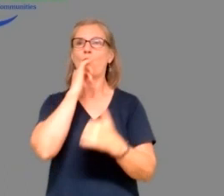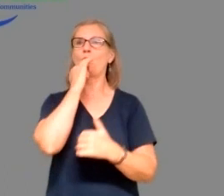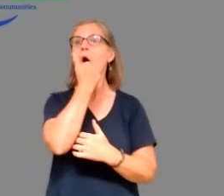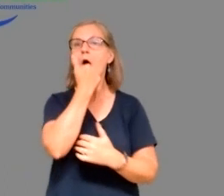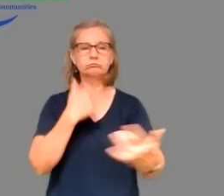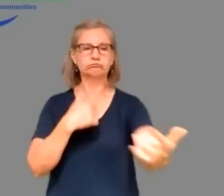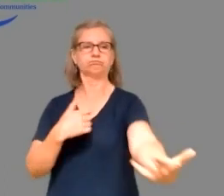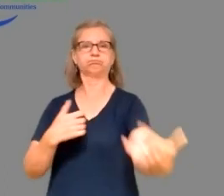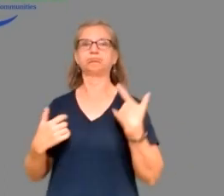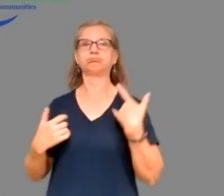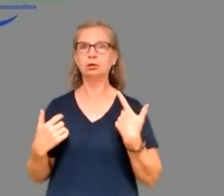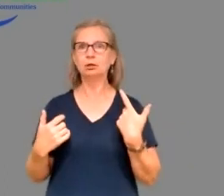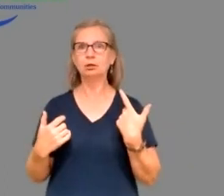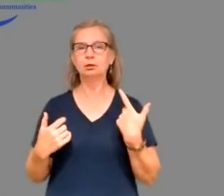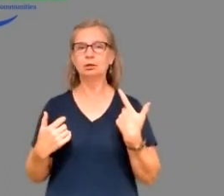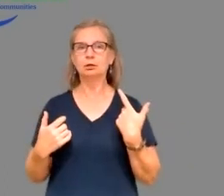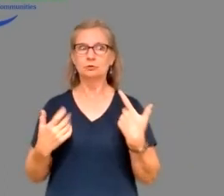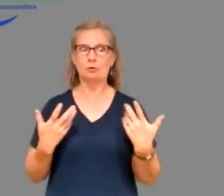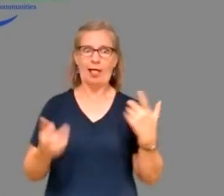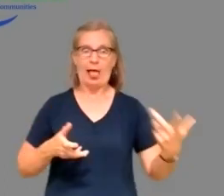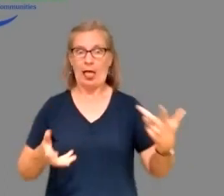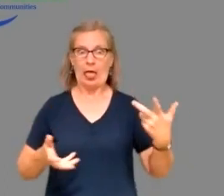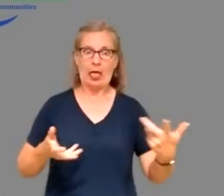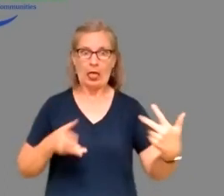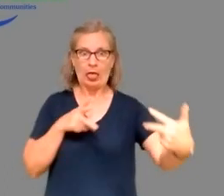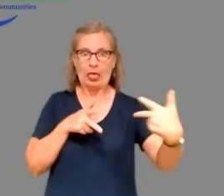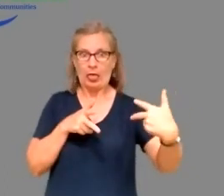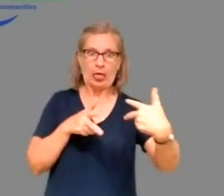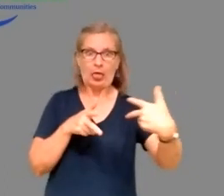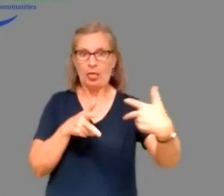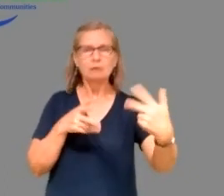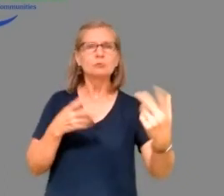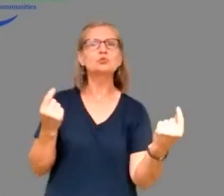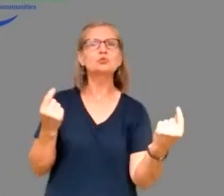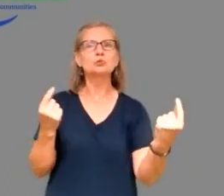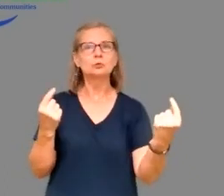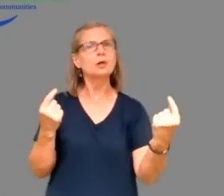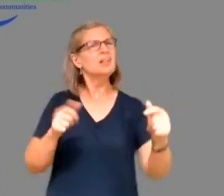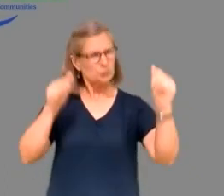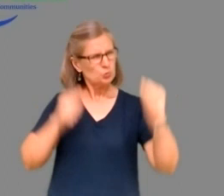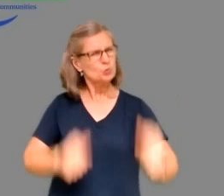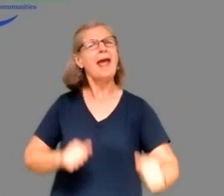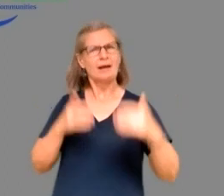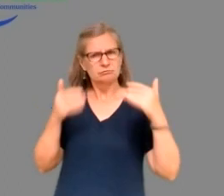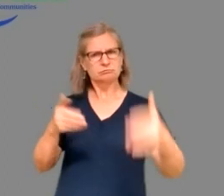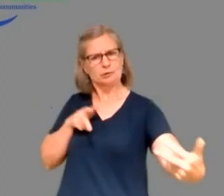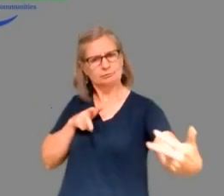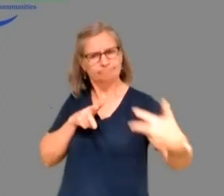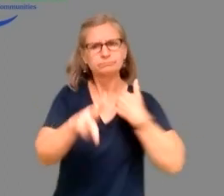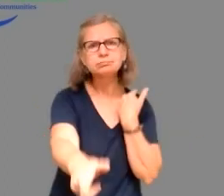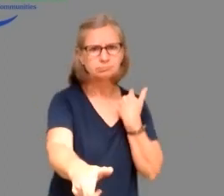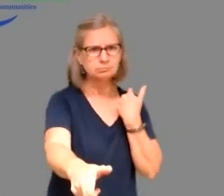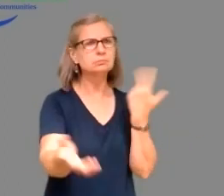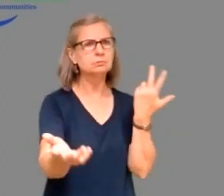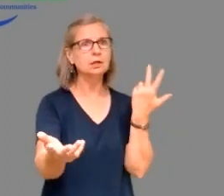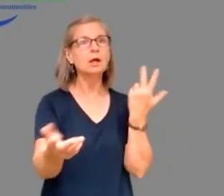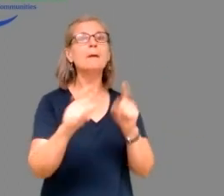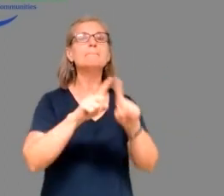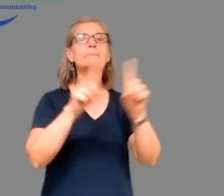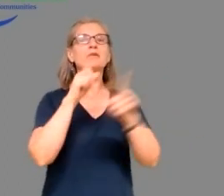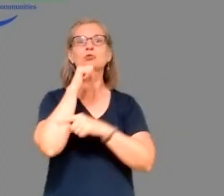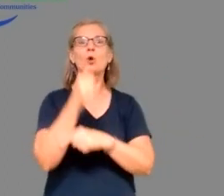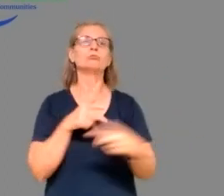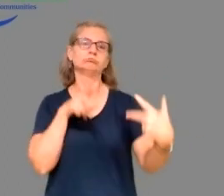you know, as you're trying to figure out who's going to go first, you can pass each other. Just don't hang on.